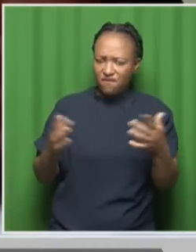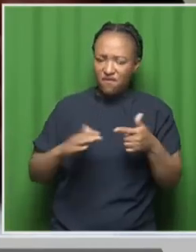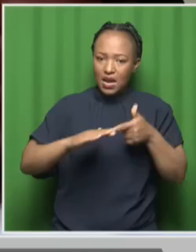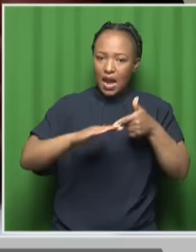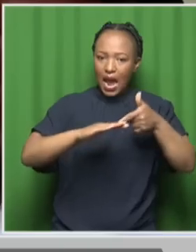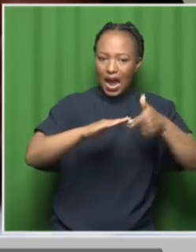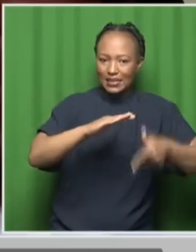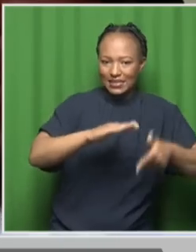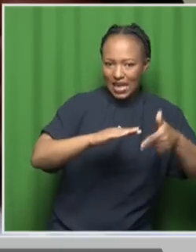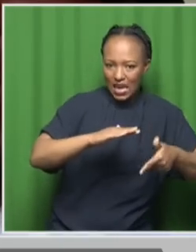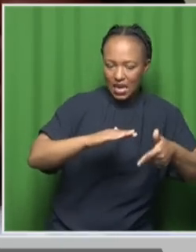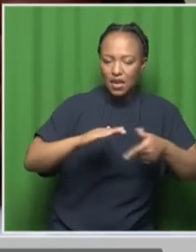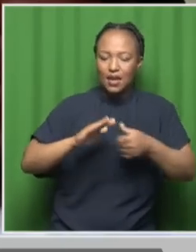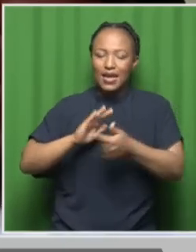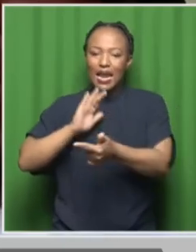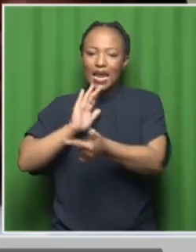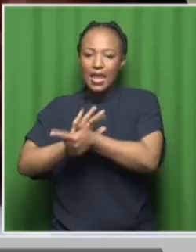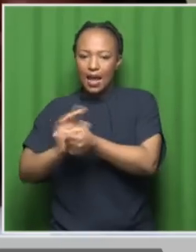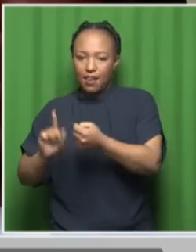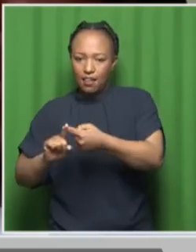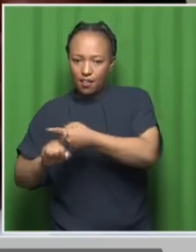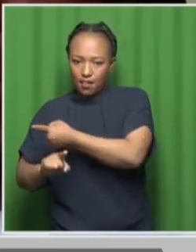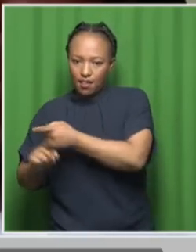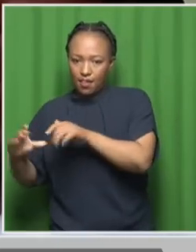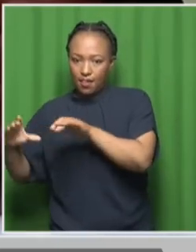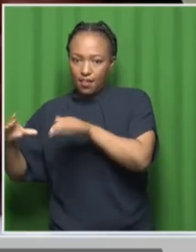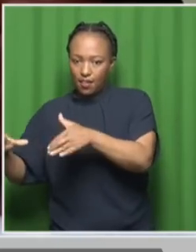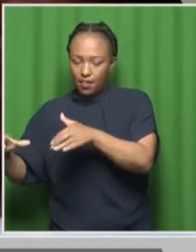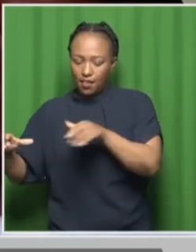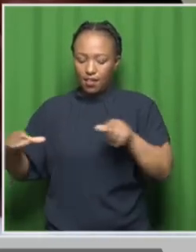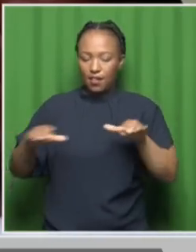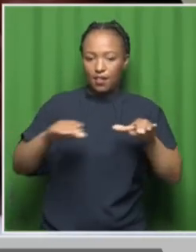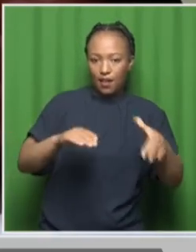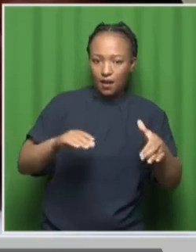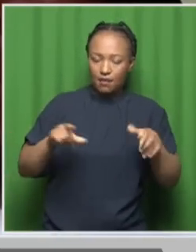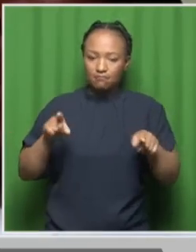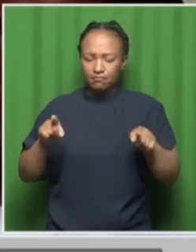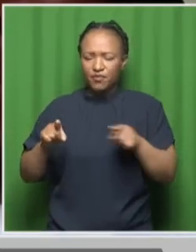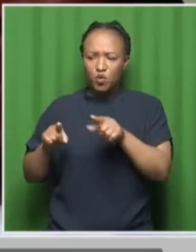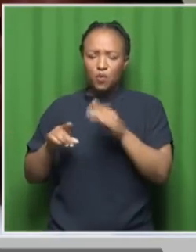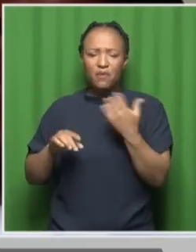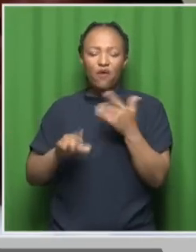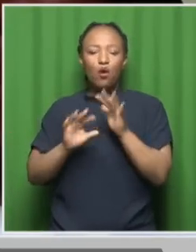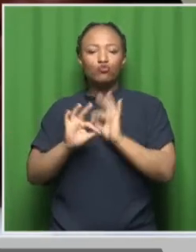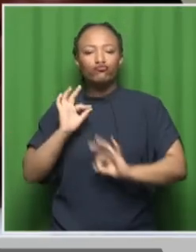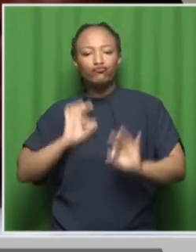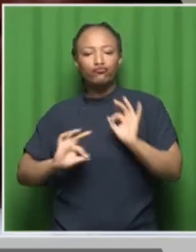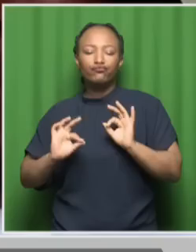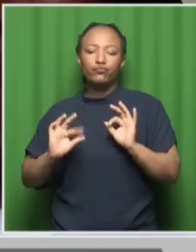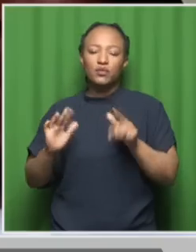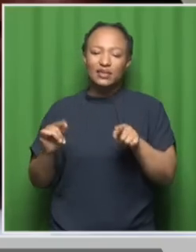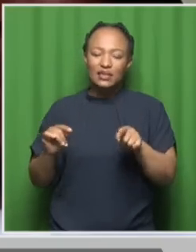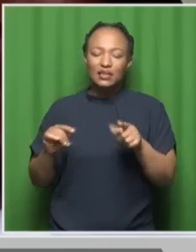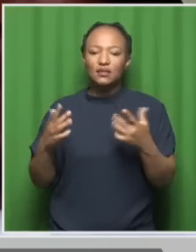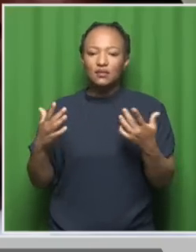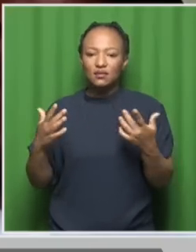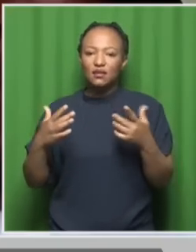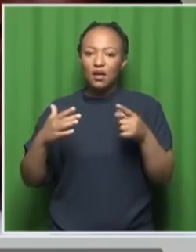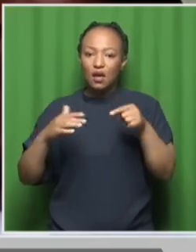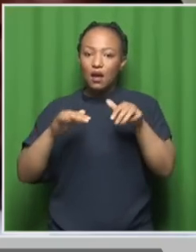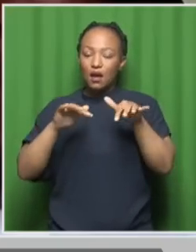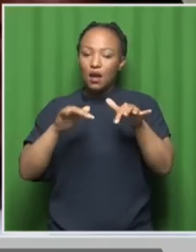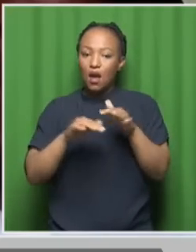the illegal mining activity that's taking place. You did start off by explaining to us about, surface and